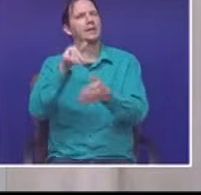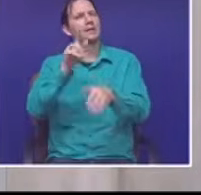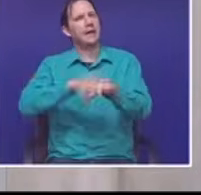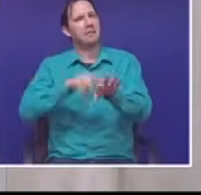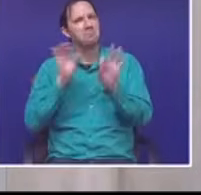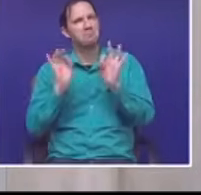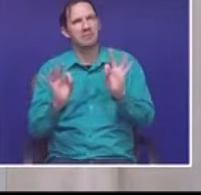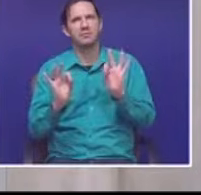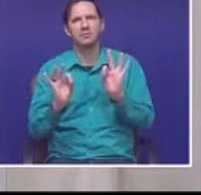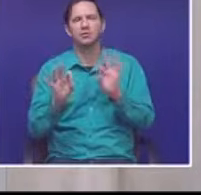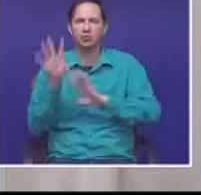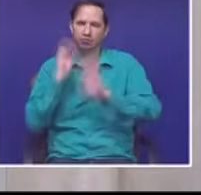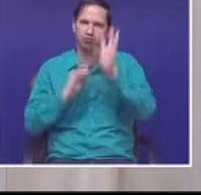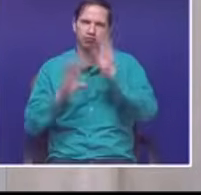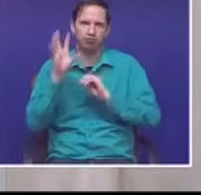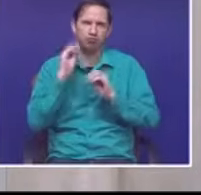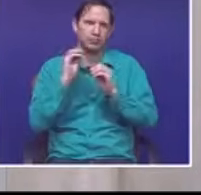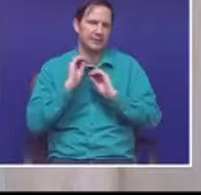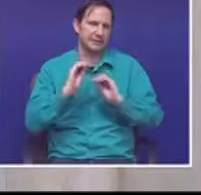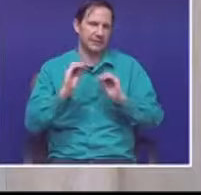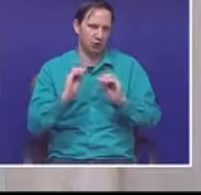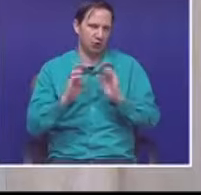protecting learning and teaching. Thank you very much, Chair.